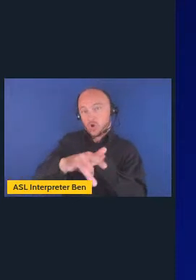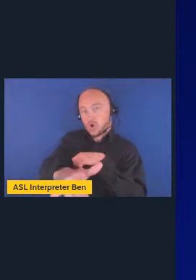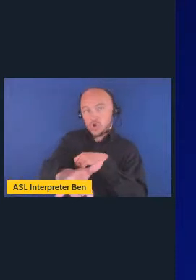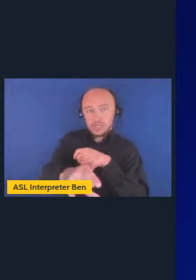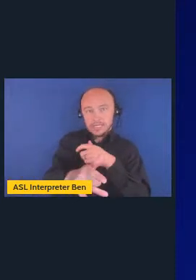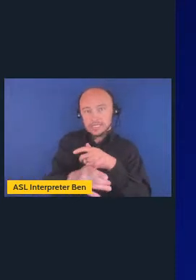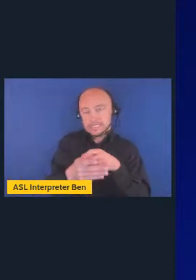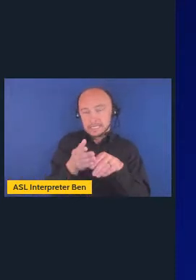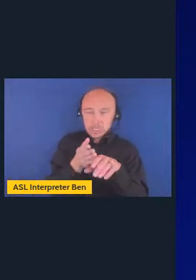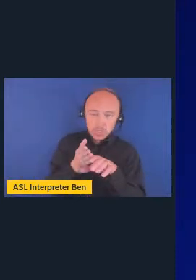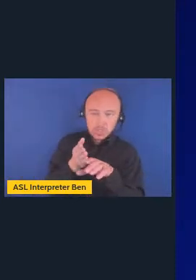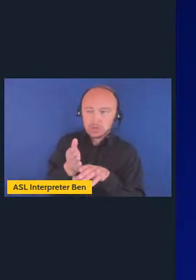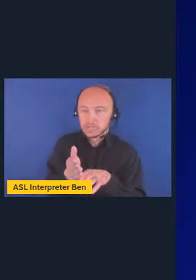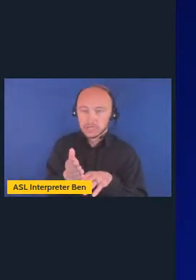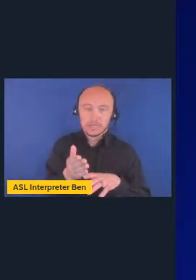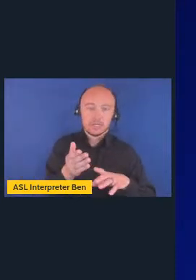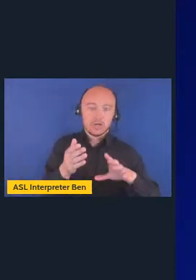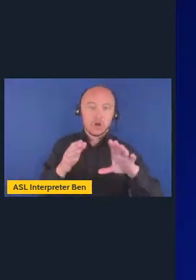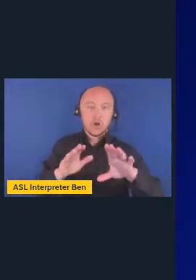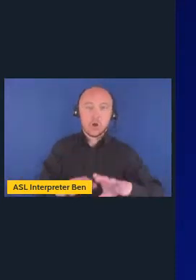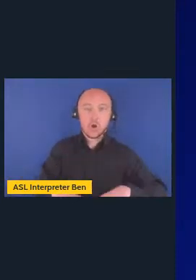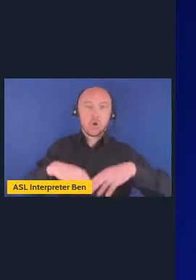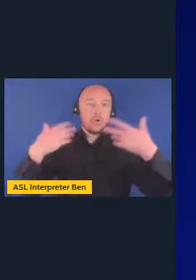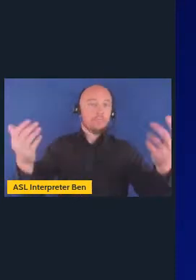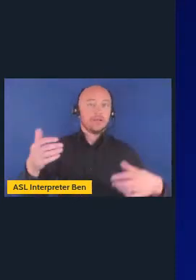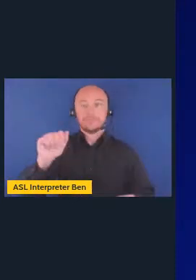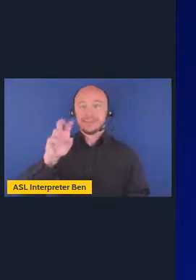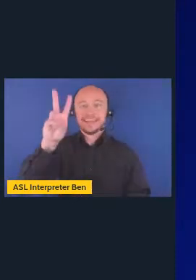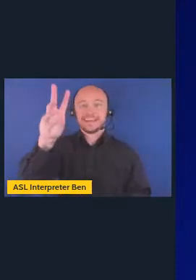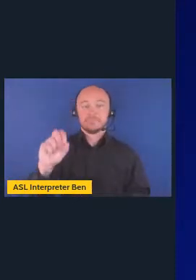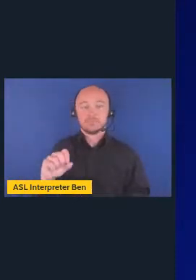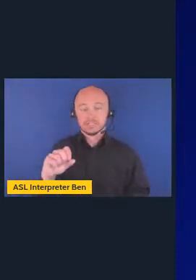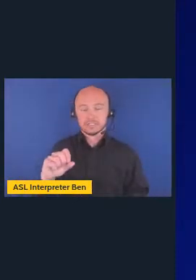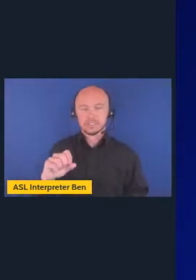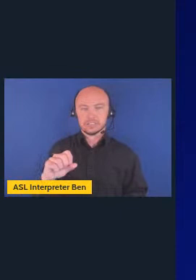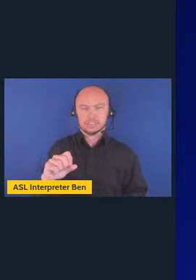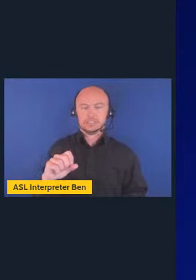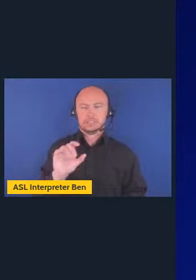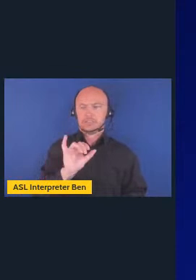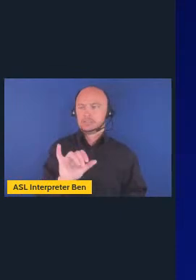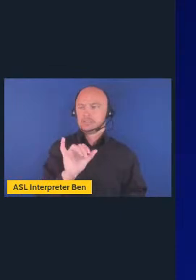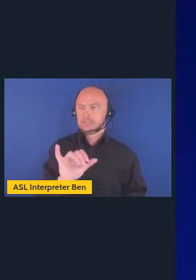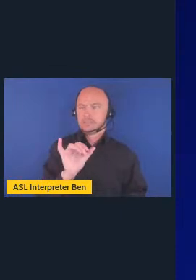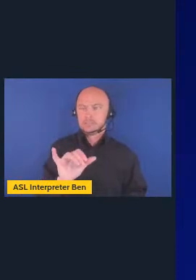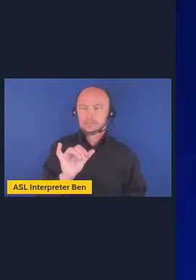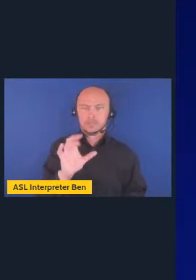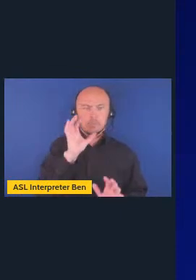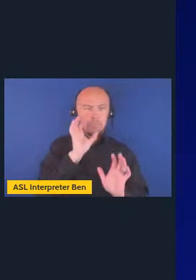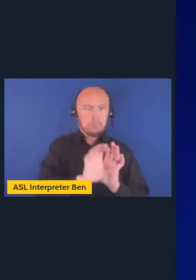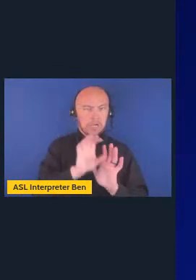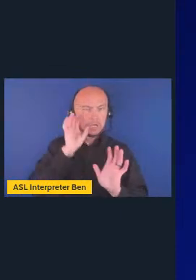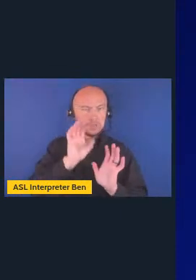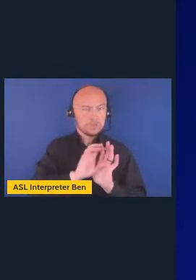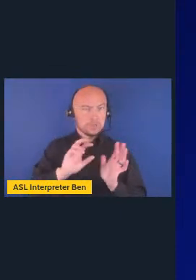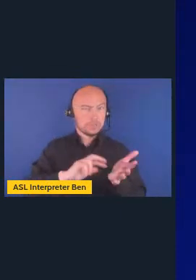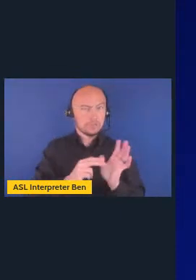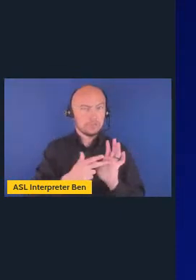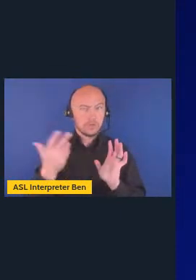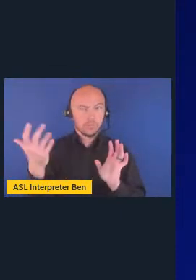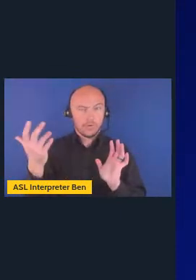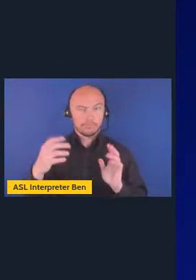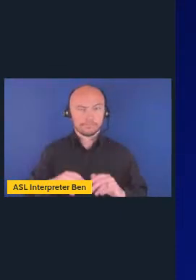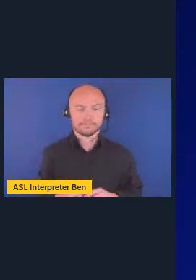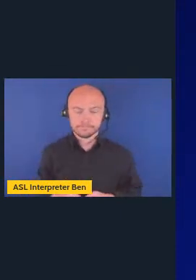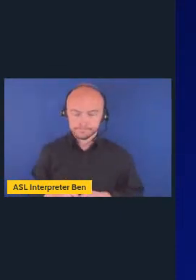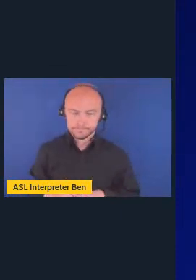you ever opened the AWS console, you probably didn't know what any of these icons mean. And this